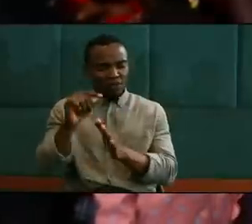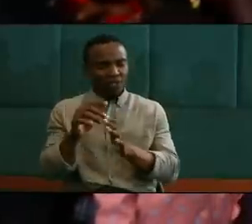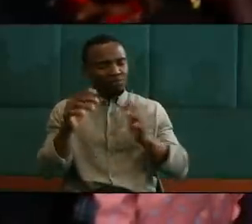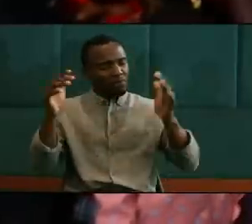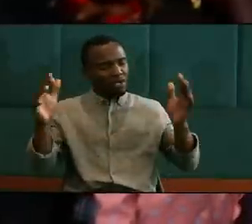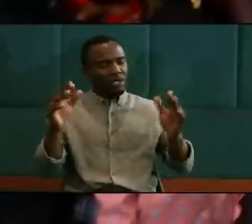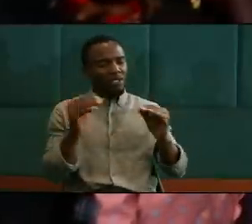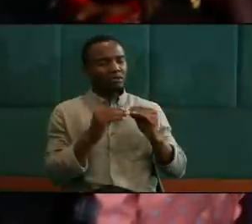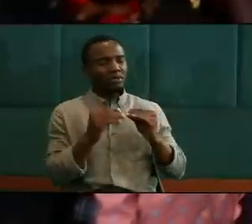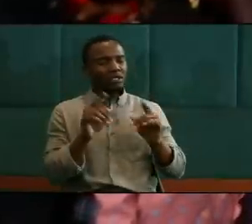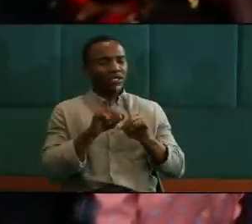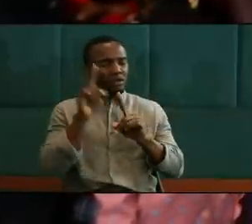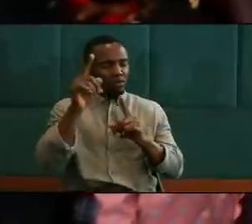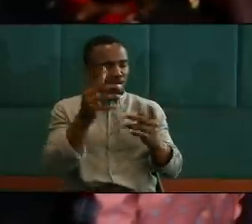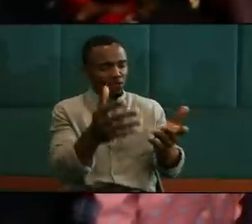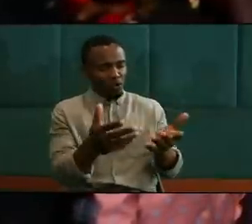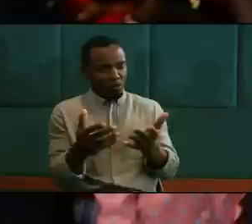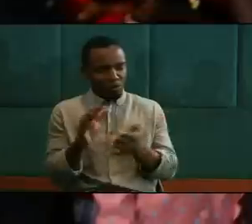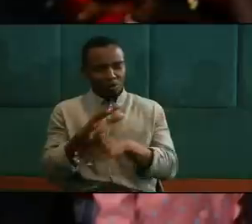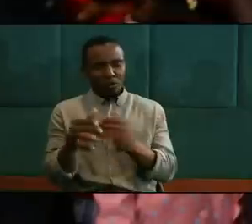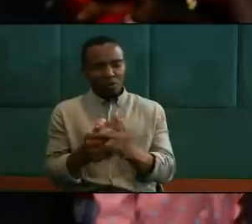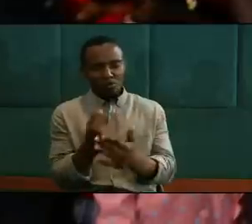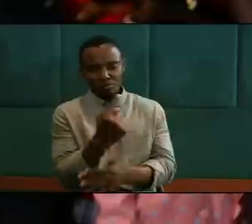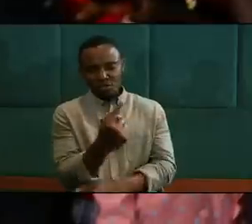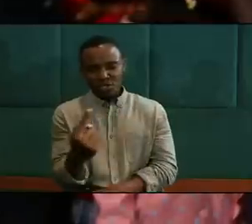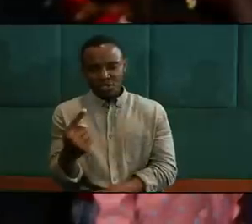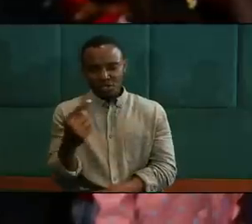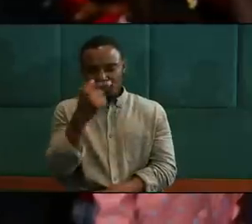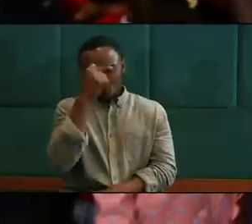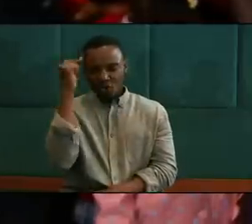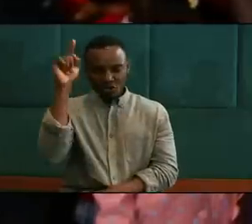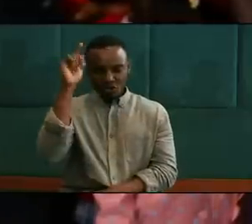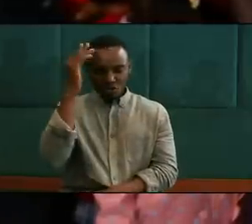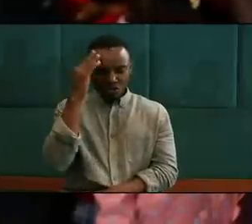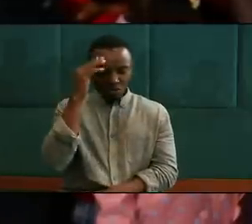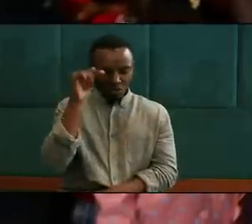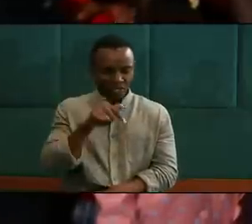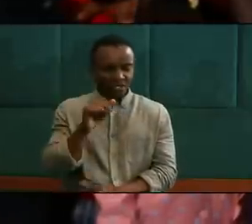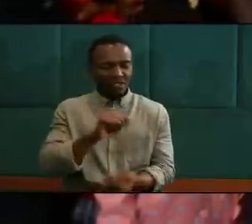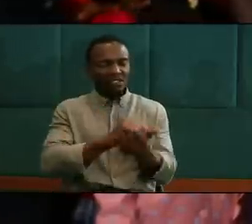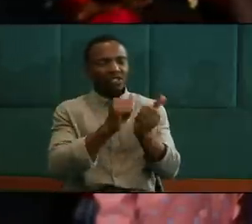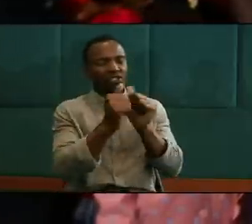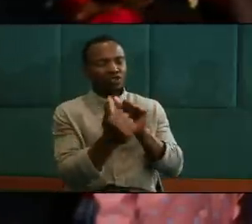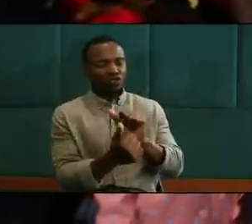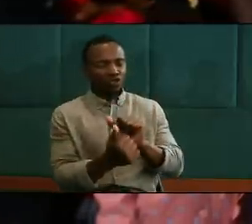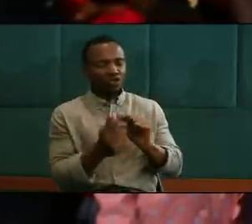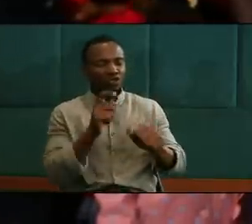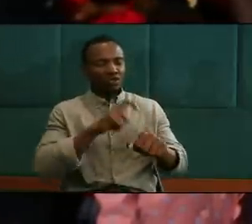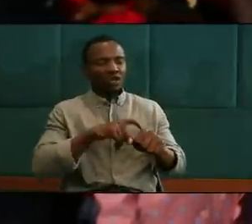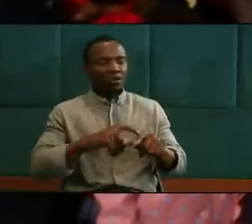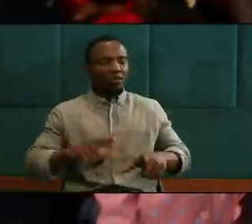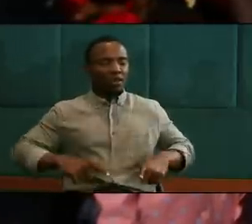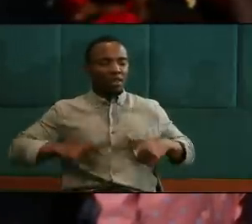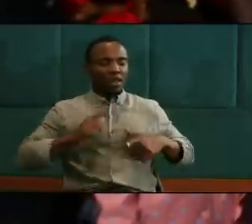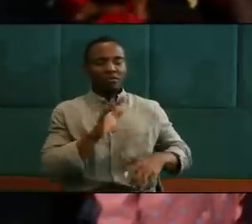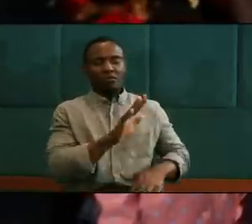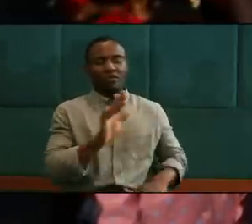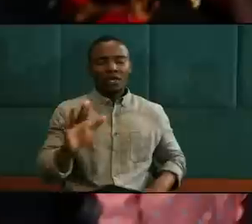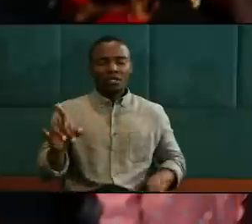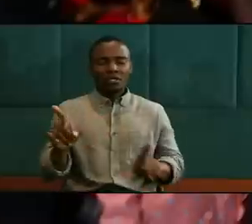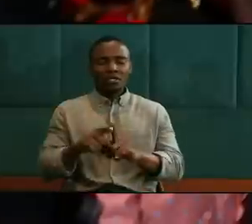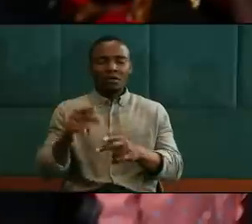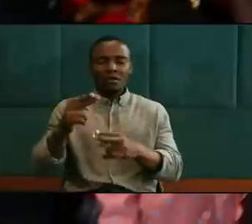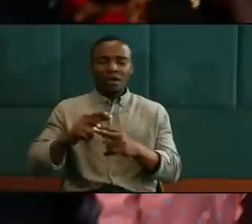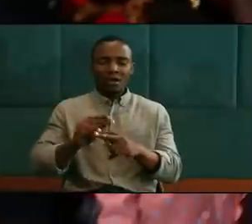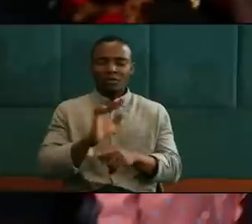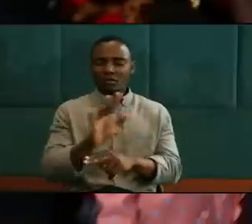and brought them here this morning because you knew this would be a turning point in their lives. Amen. Write their names